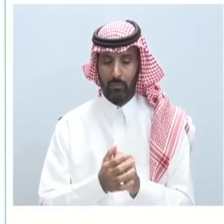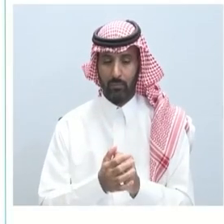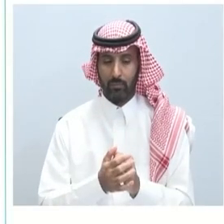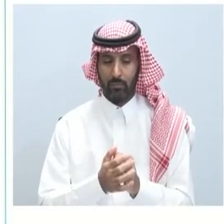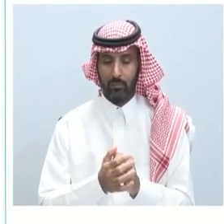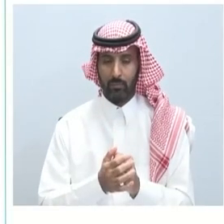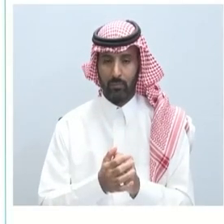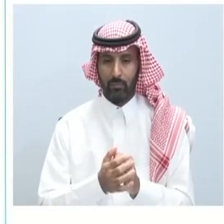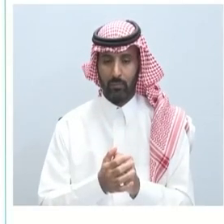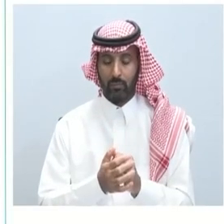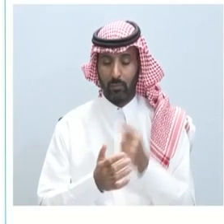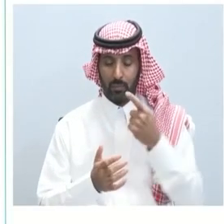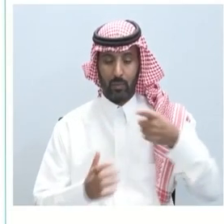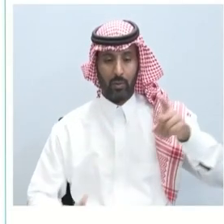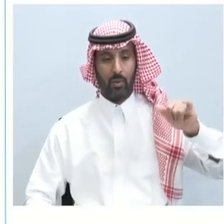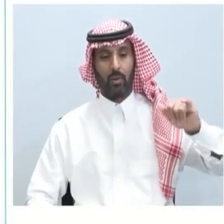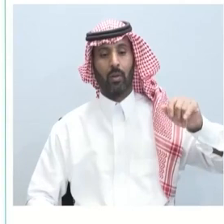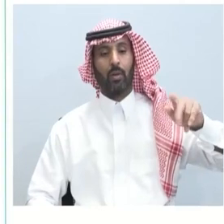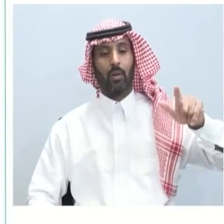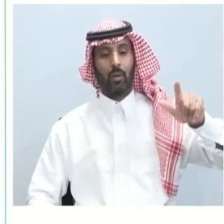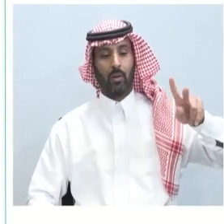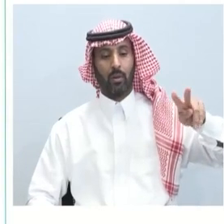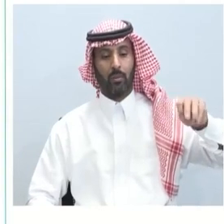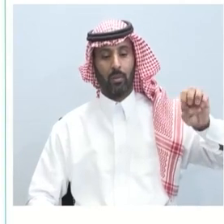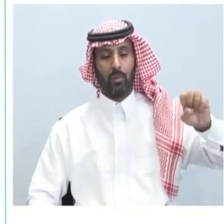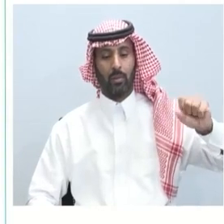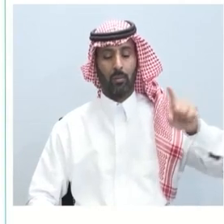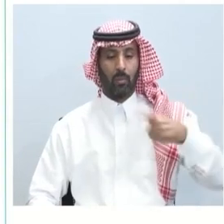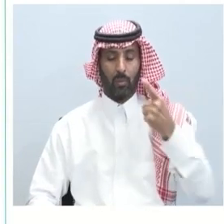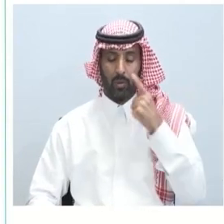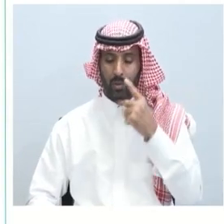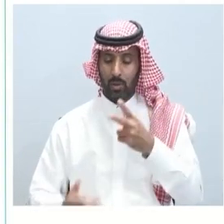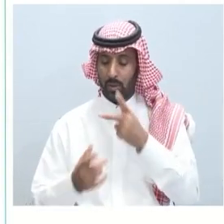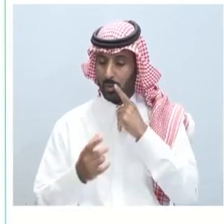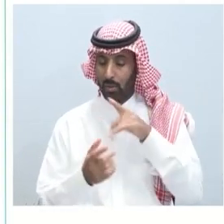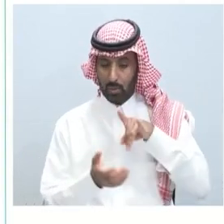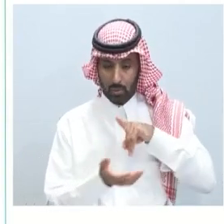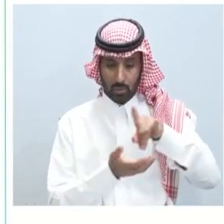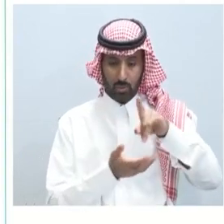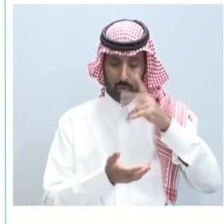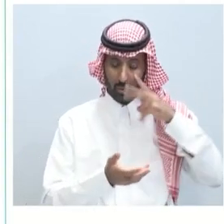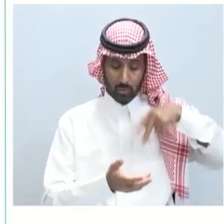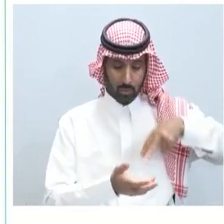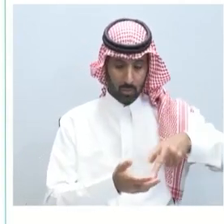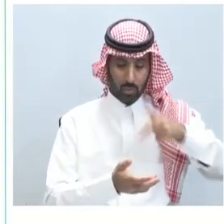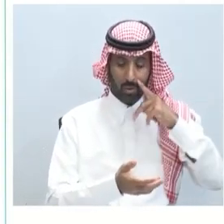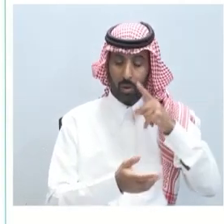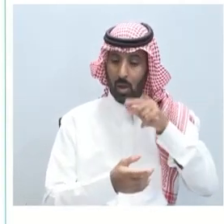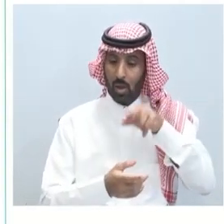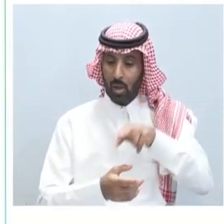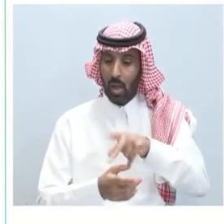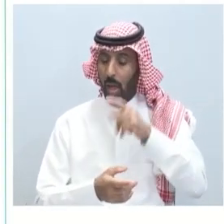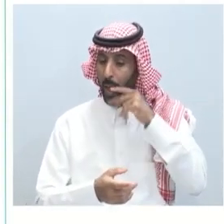listen. Dilemma number one. Russ is at the airport to catch a flight. He is on his way to his brother's